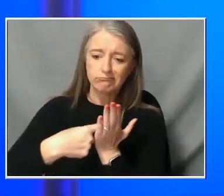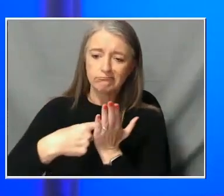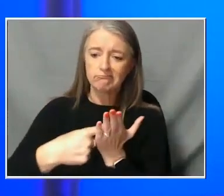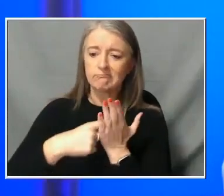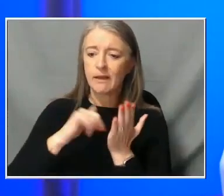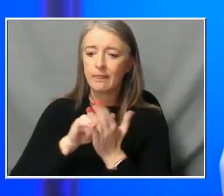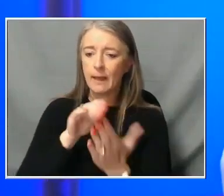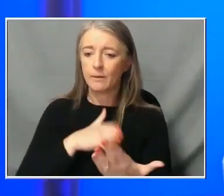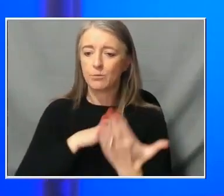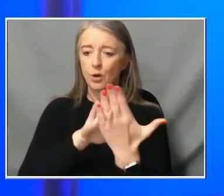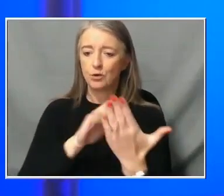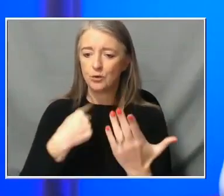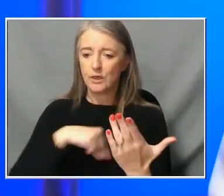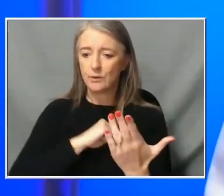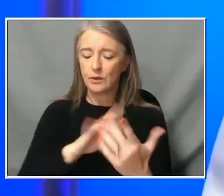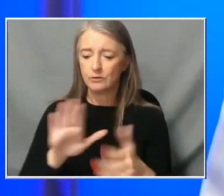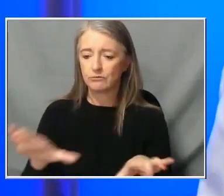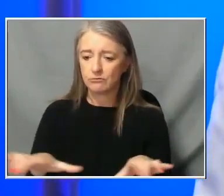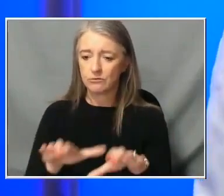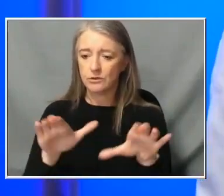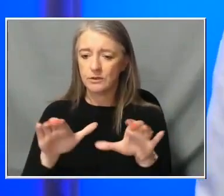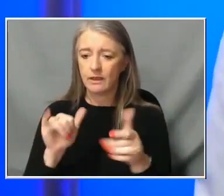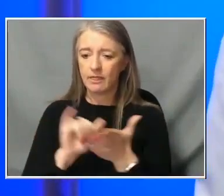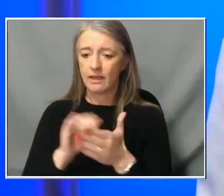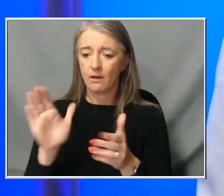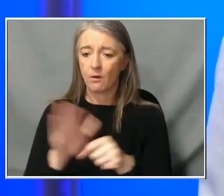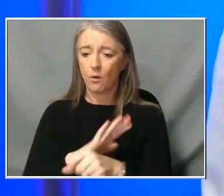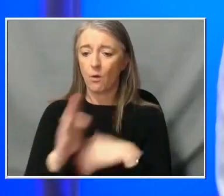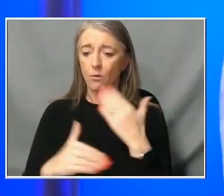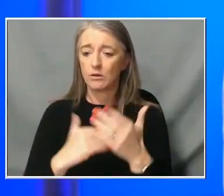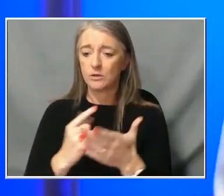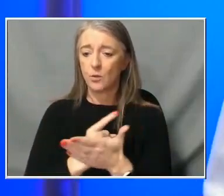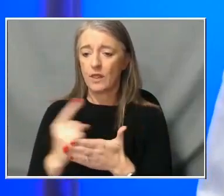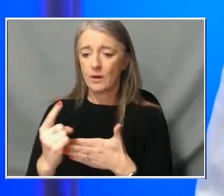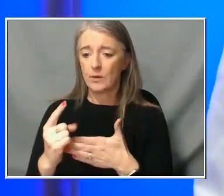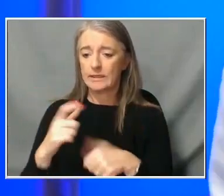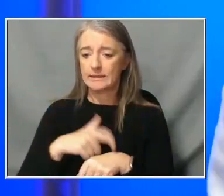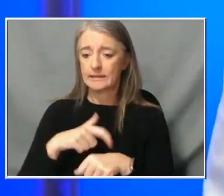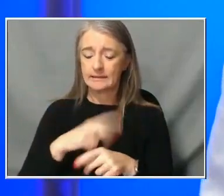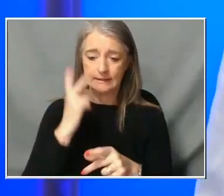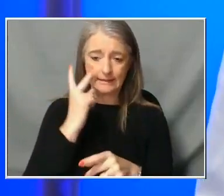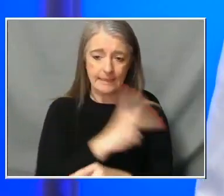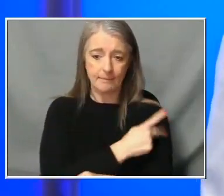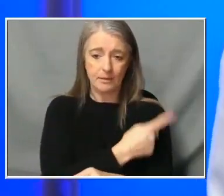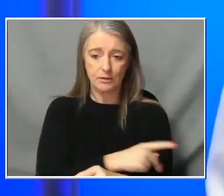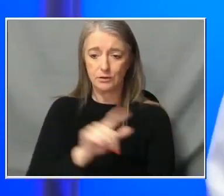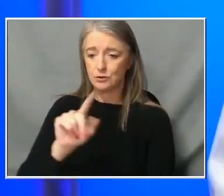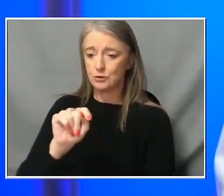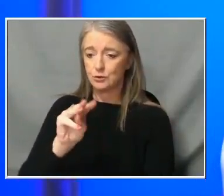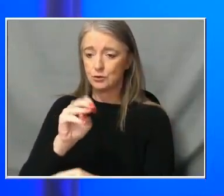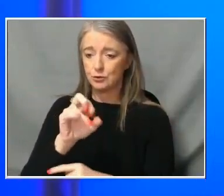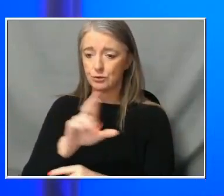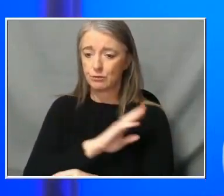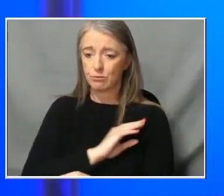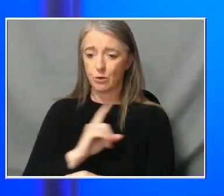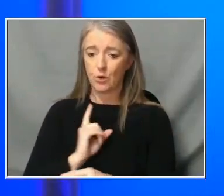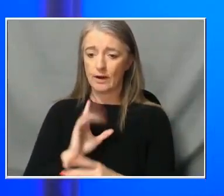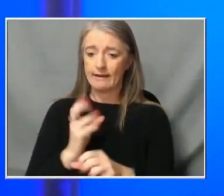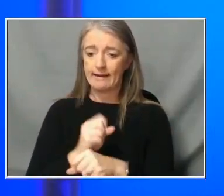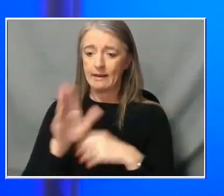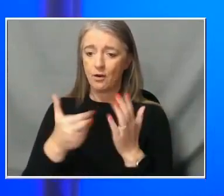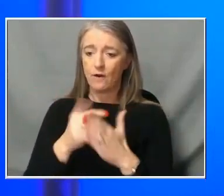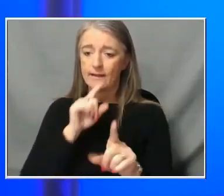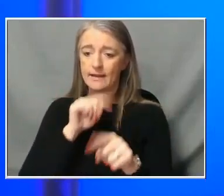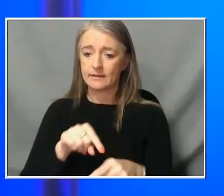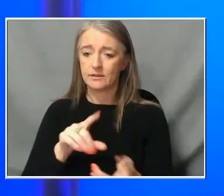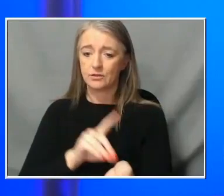to take. And that whole process can happen within a week's time, from seeing a patient presenting on tumor board, getting all the answers. But in the meantime, it's Dr.